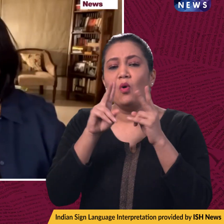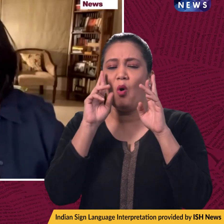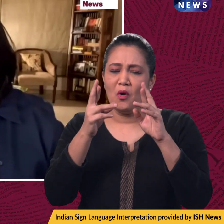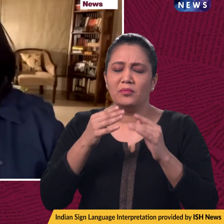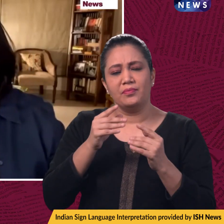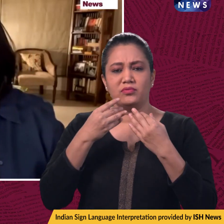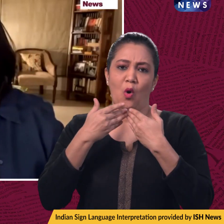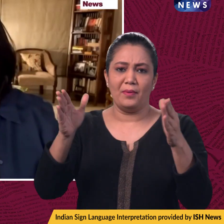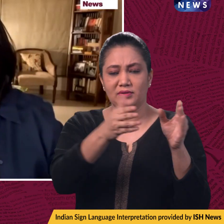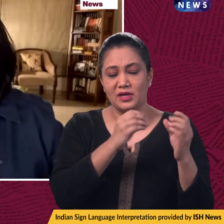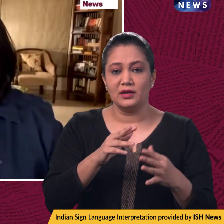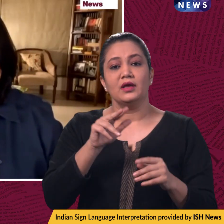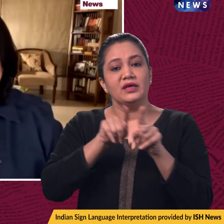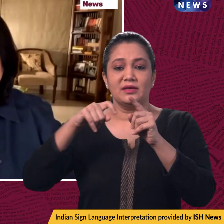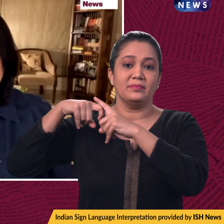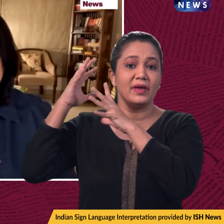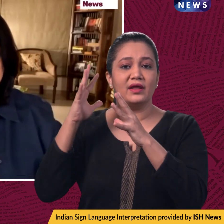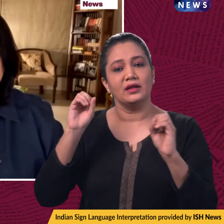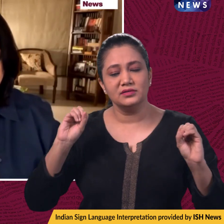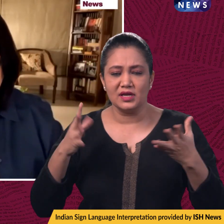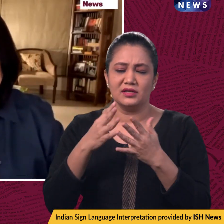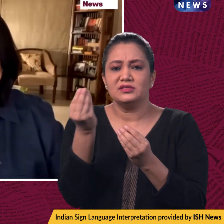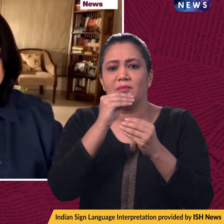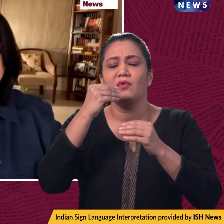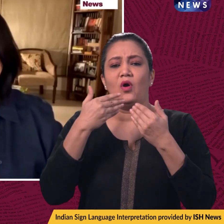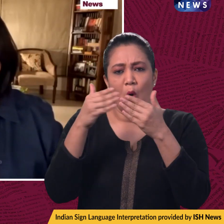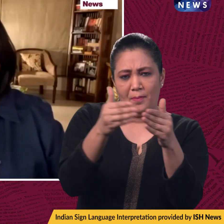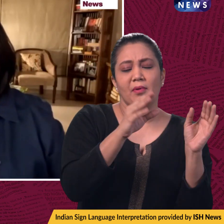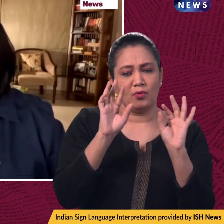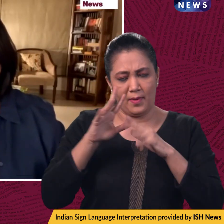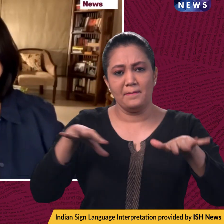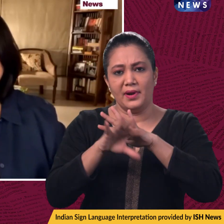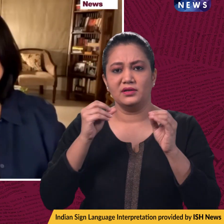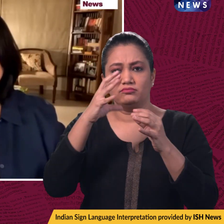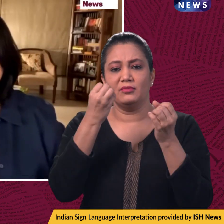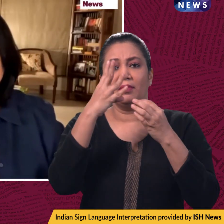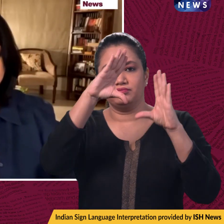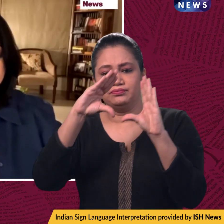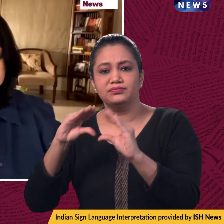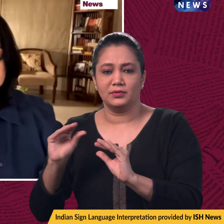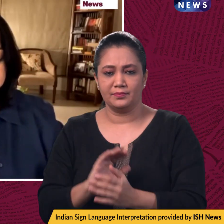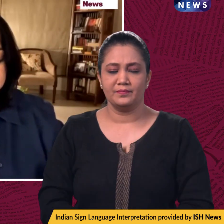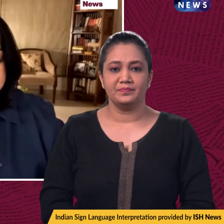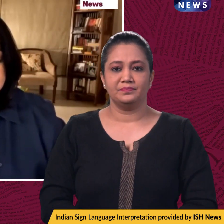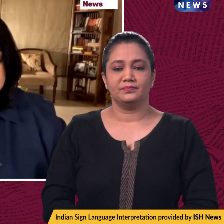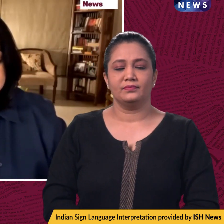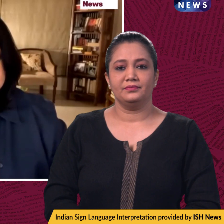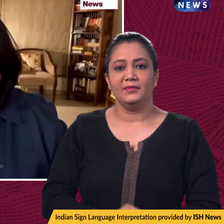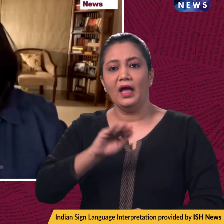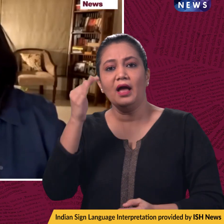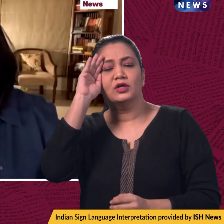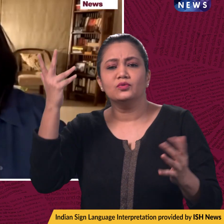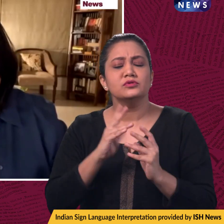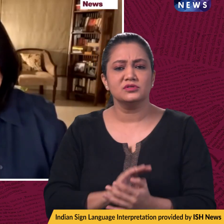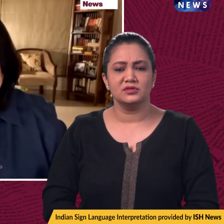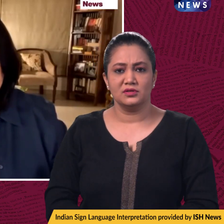restrictions are likely to be lifted. Kerala also has decided to remove some of the restrictions now that the numbers are dropping. In